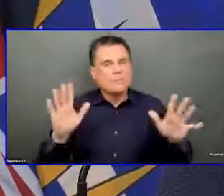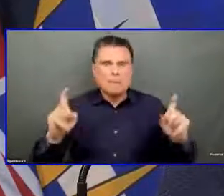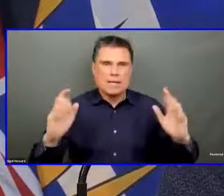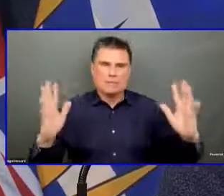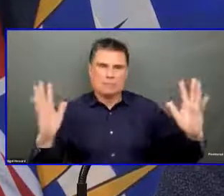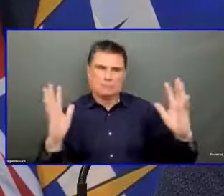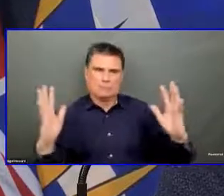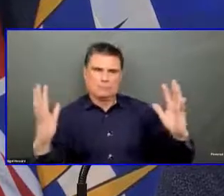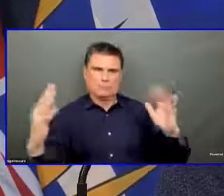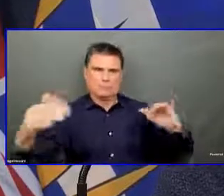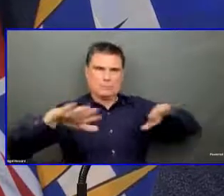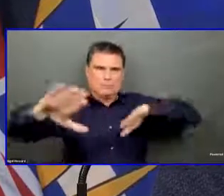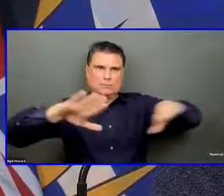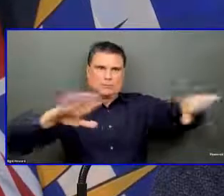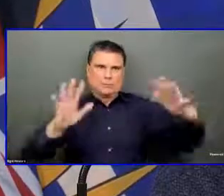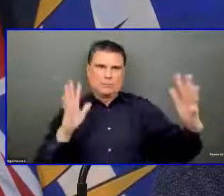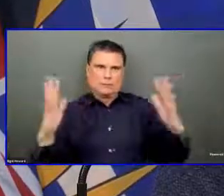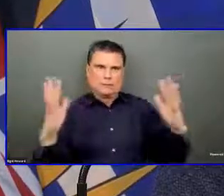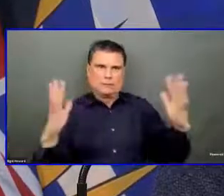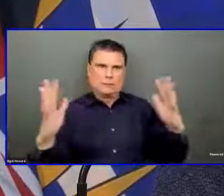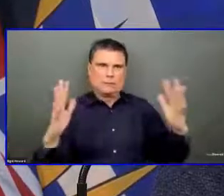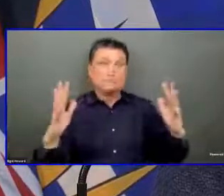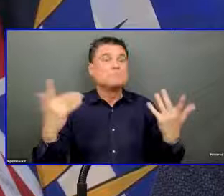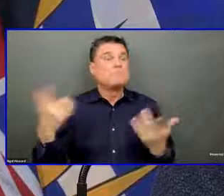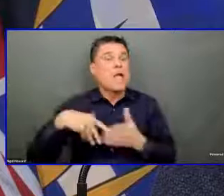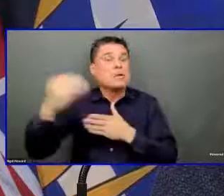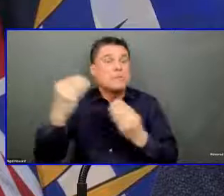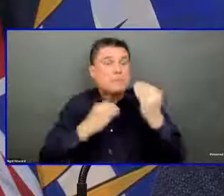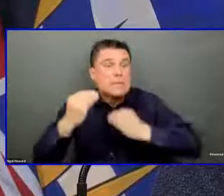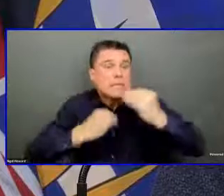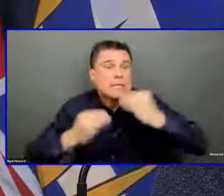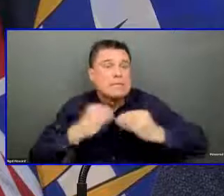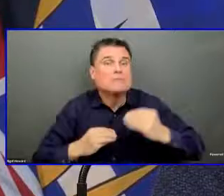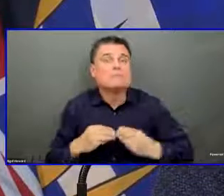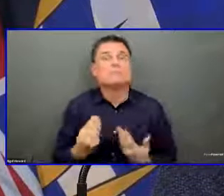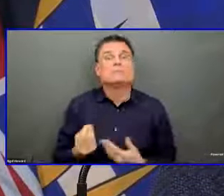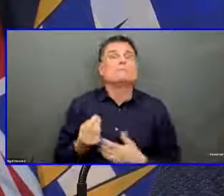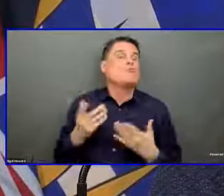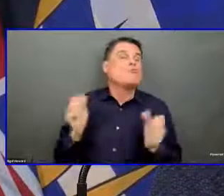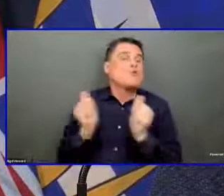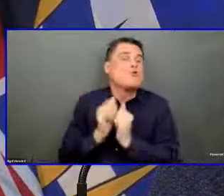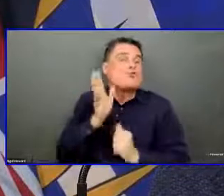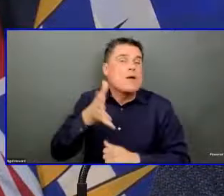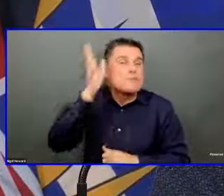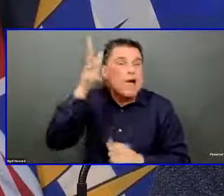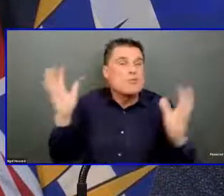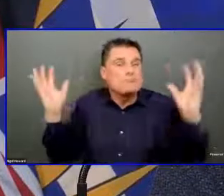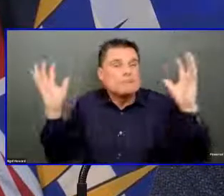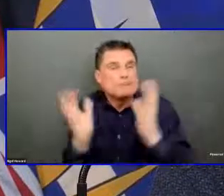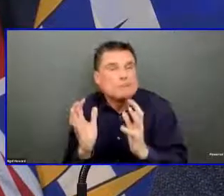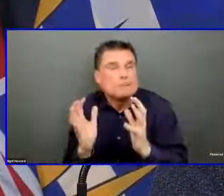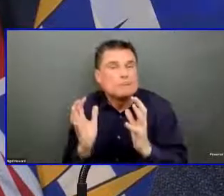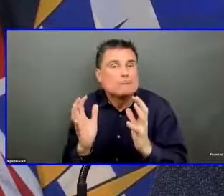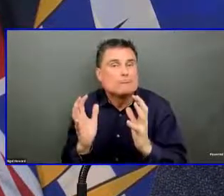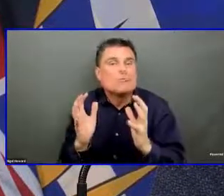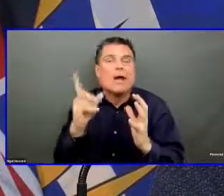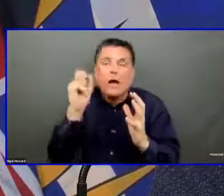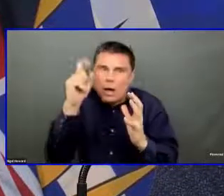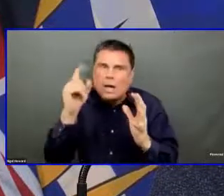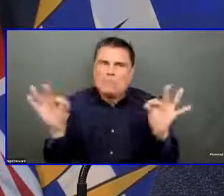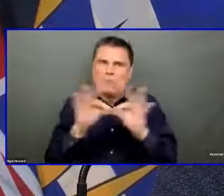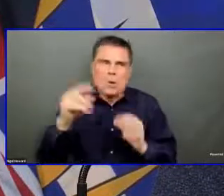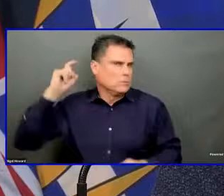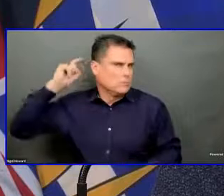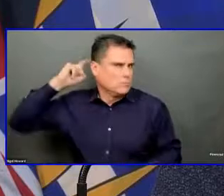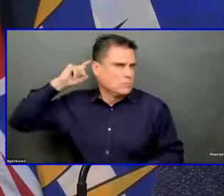that those safety measures need to continue and need to be top of mind. We don't want to put people at risk right now when